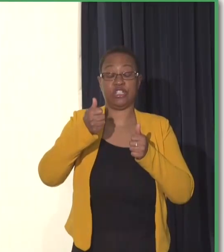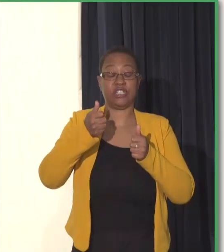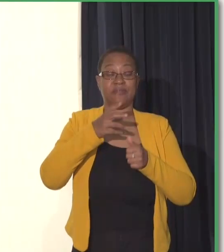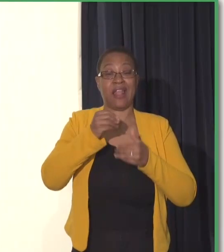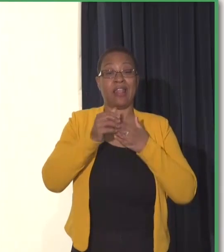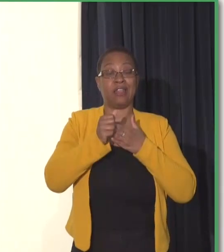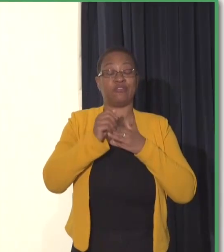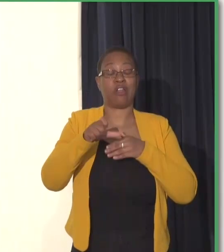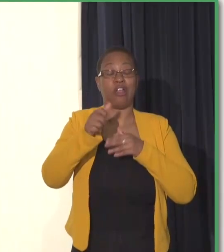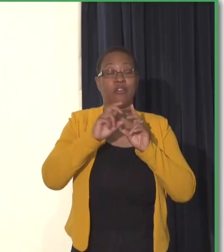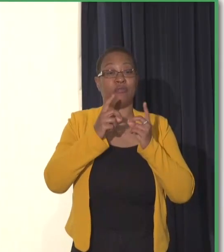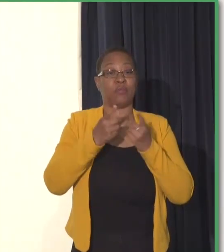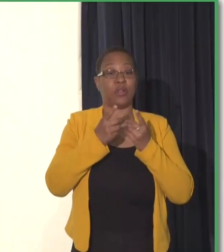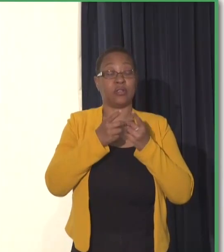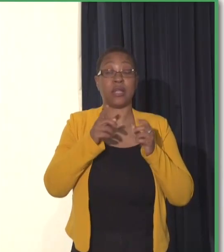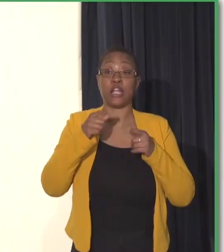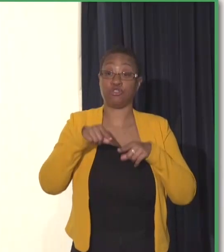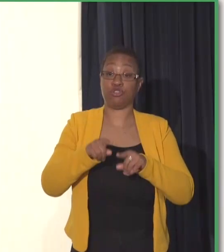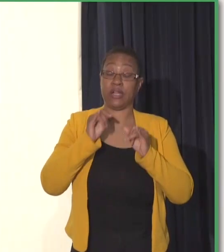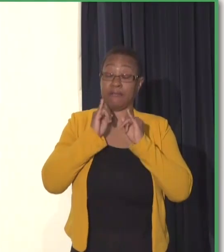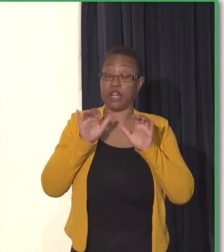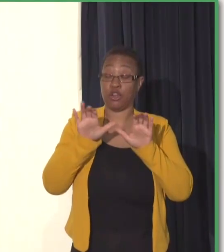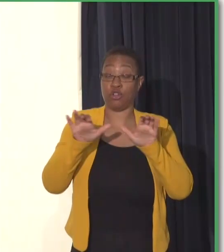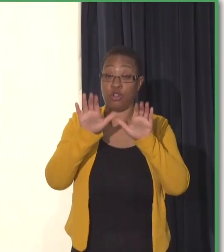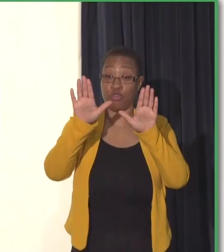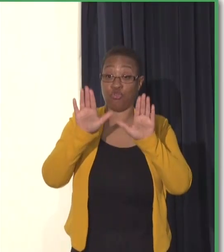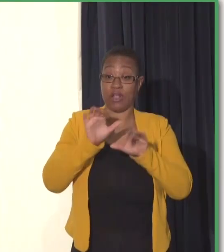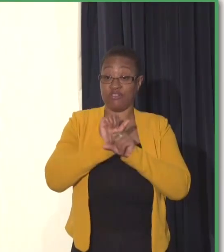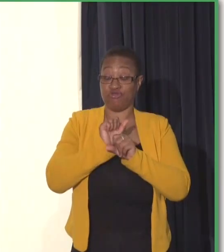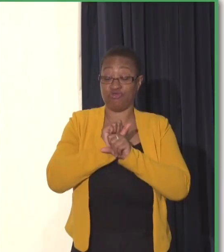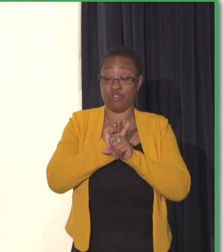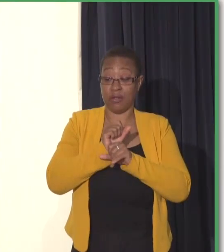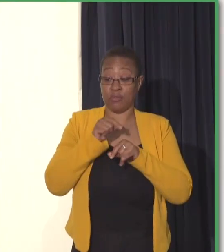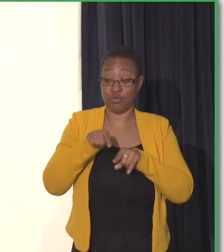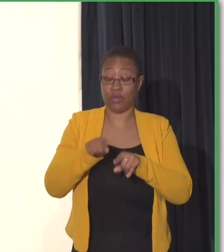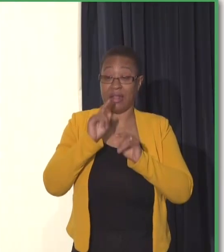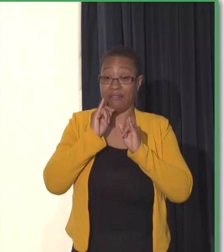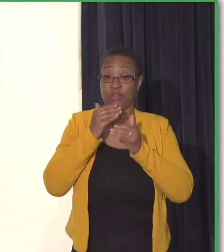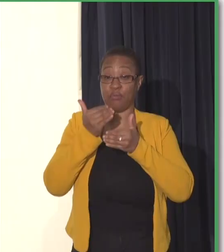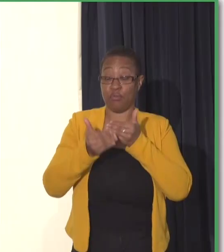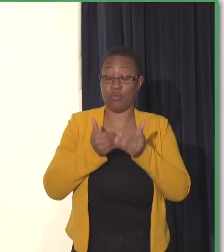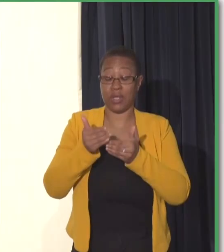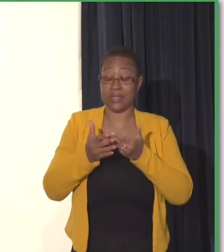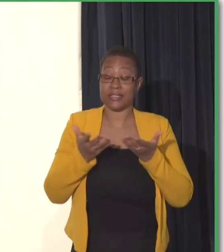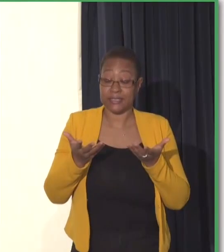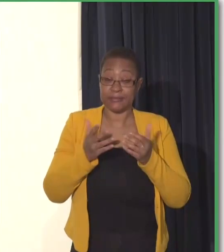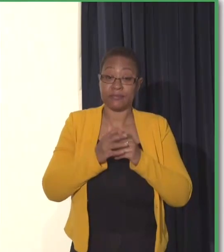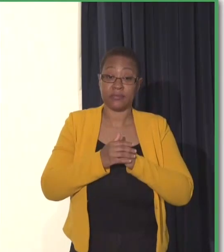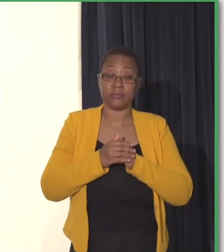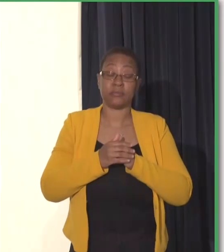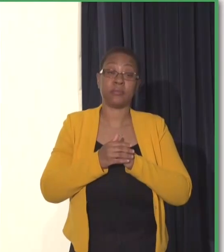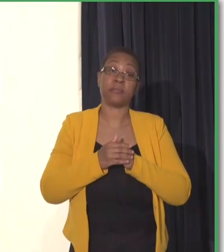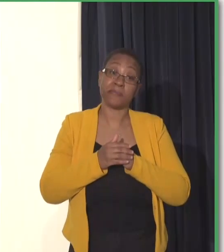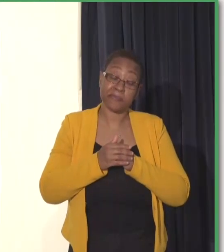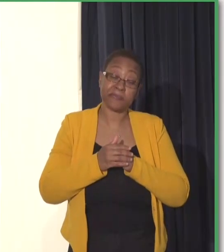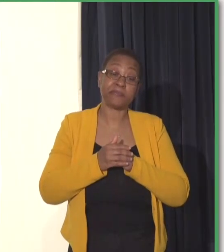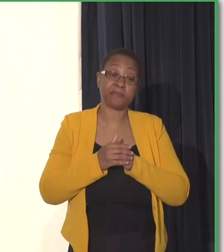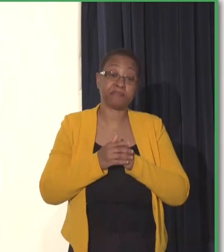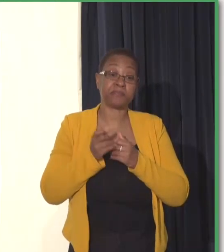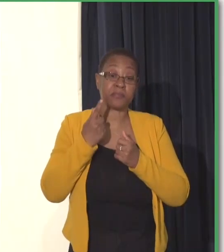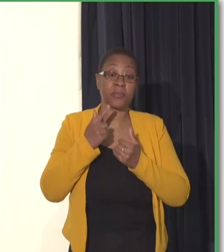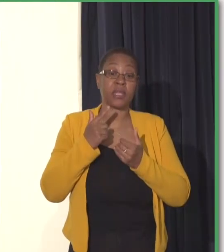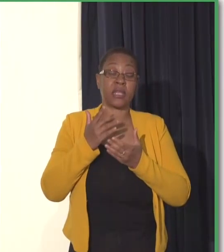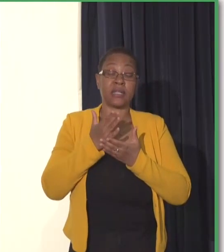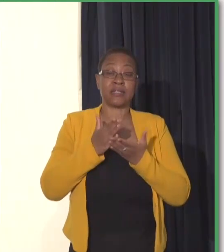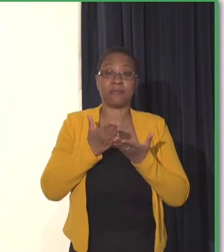and they did a great job at the interview, during the interview process. And so some things is